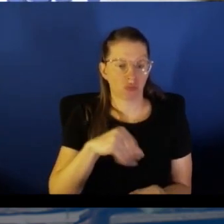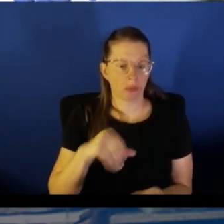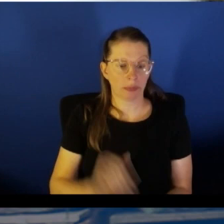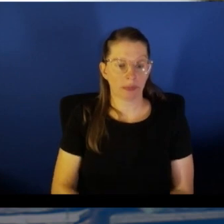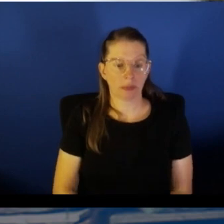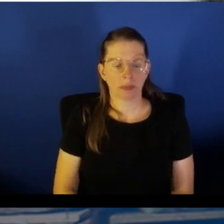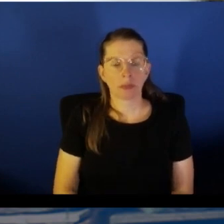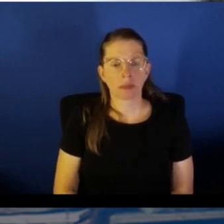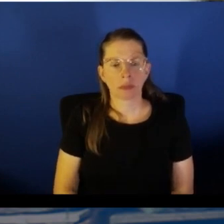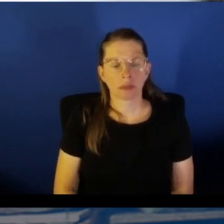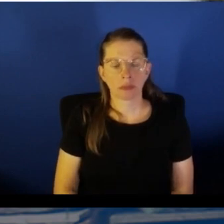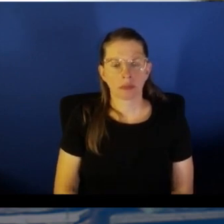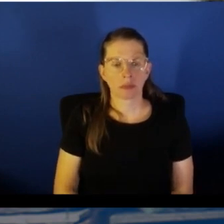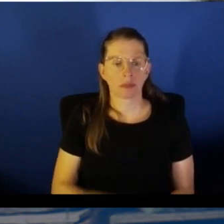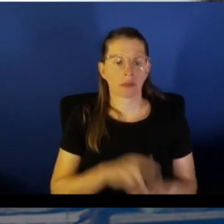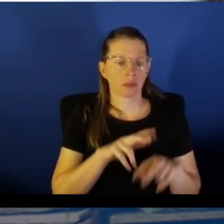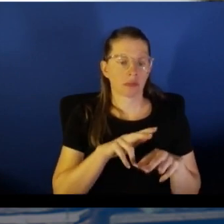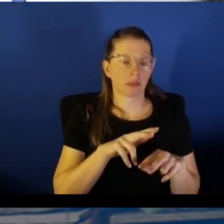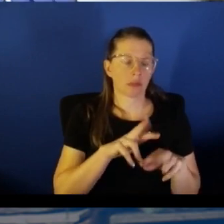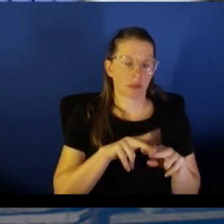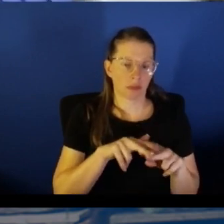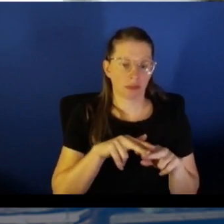some salt and pepper.